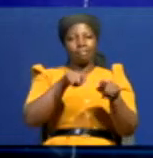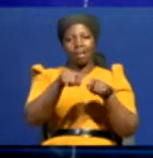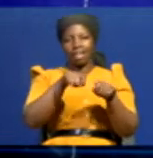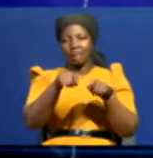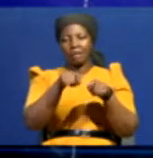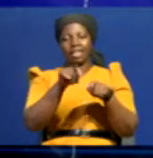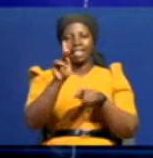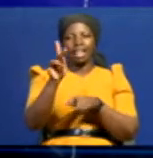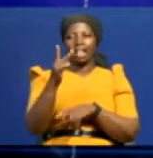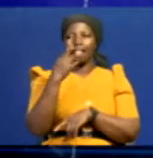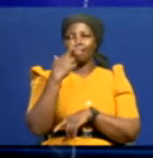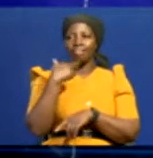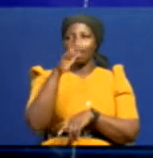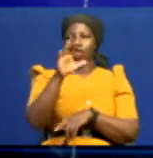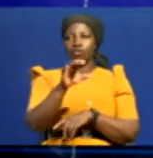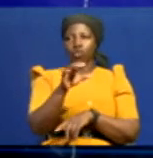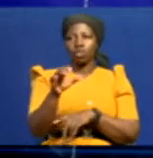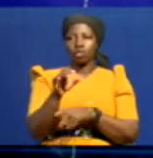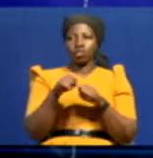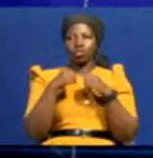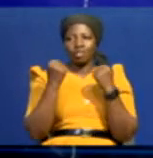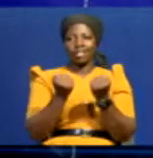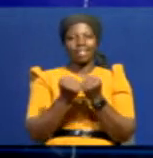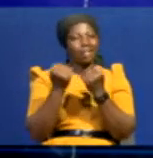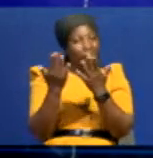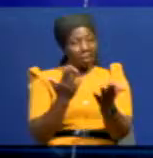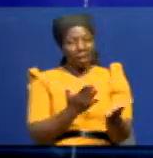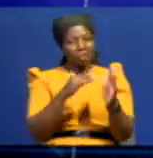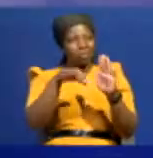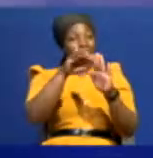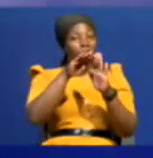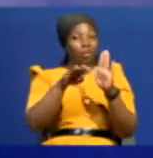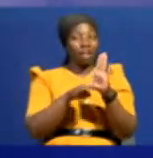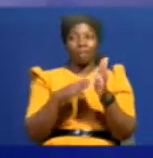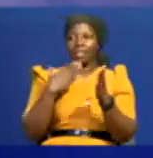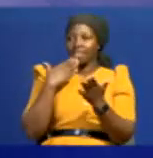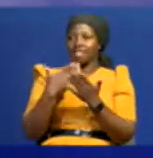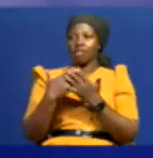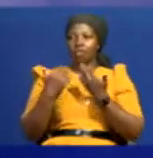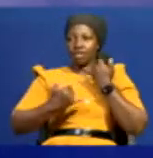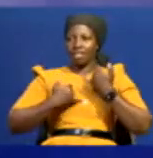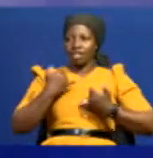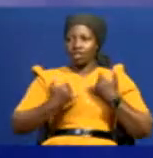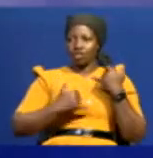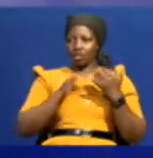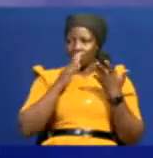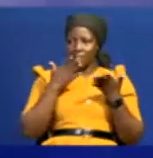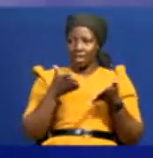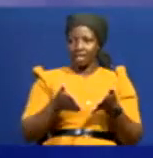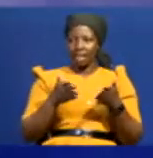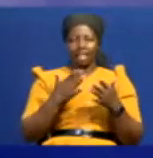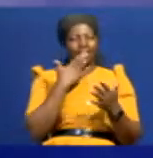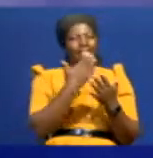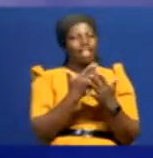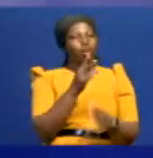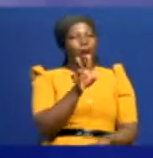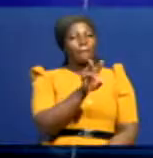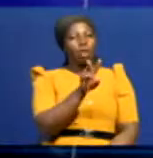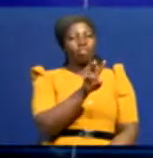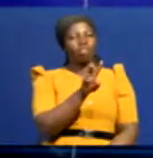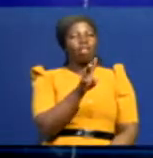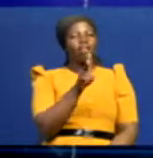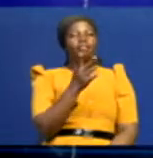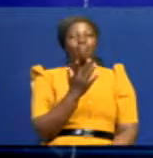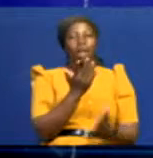Cross Society. Welcome to the program. Thank you, Mary. Pleasure to be here. Exactly. So thank you so much, gentlemen, and welcome